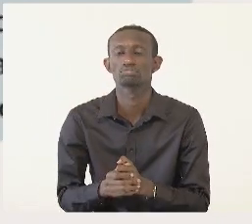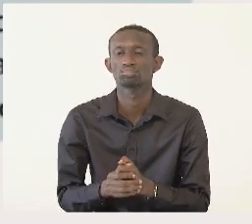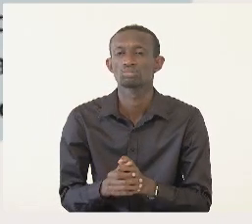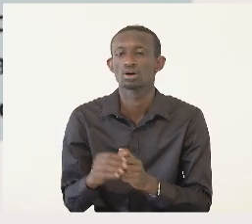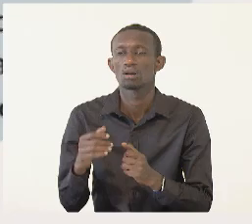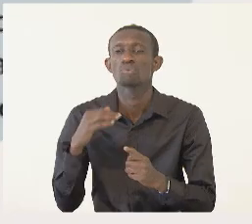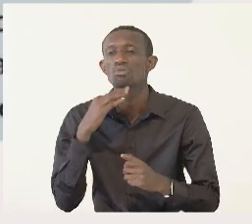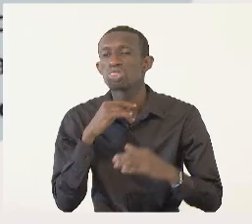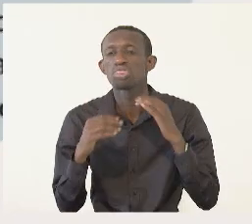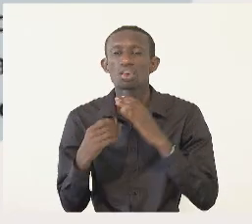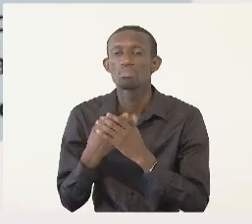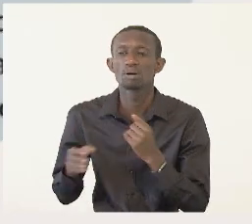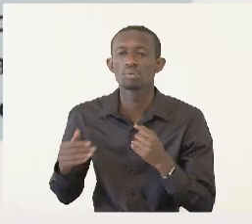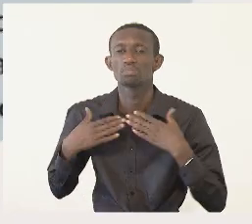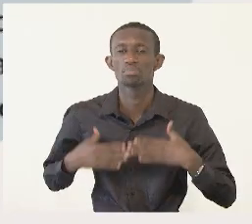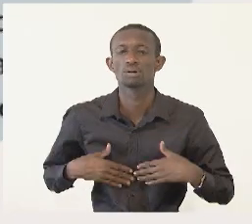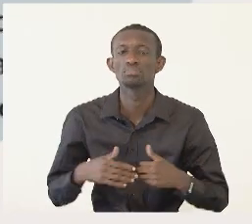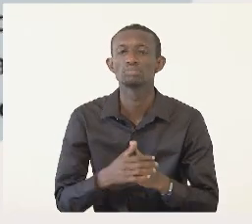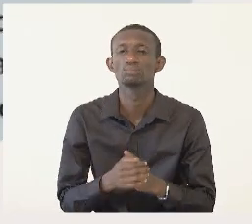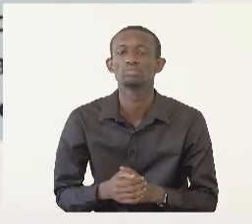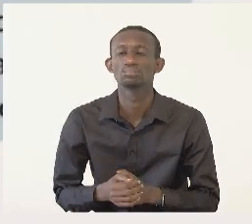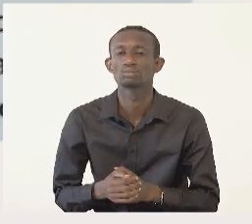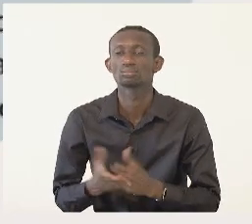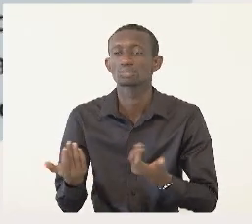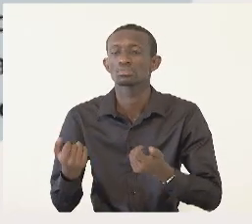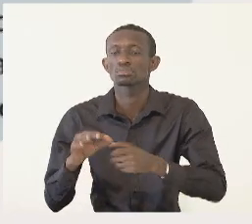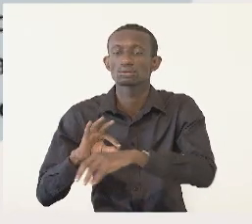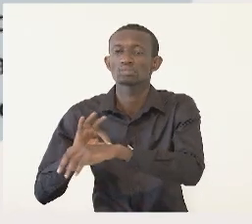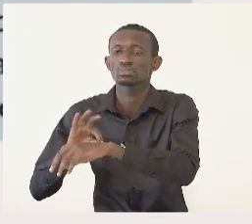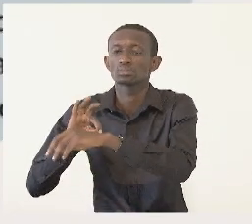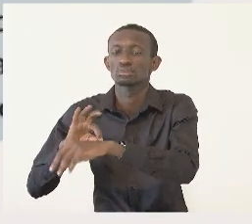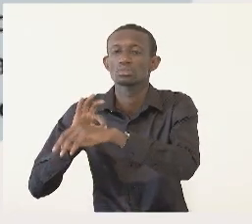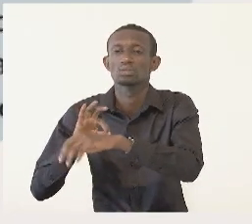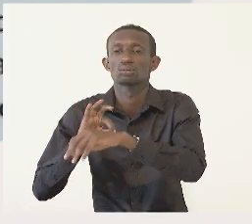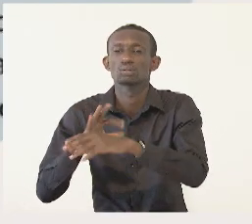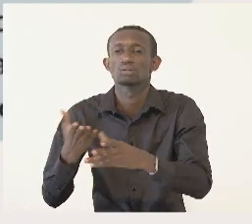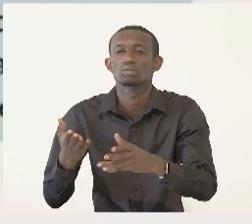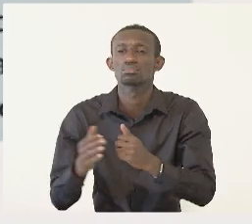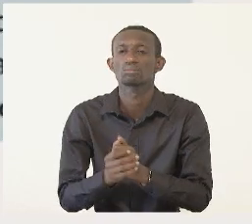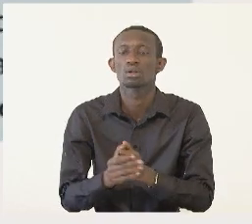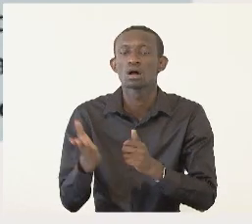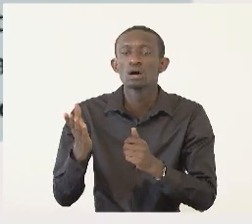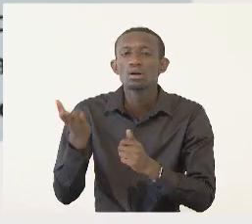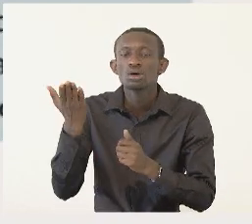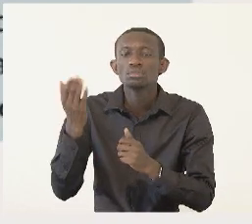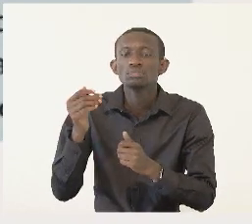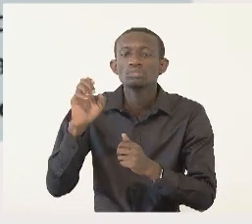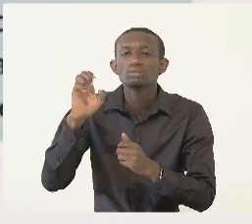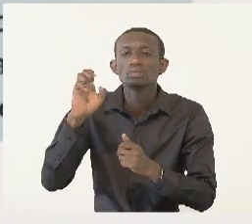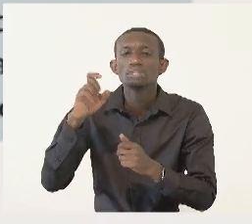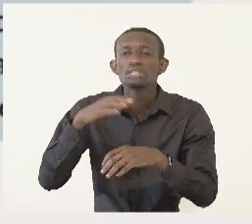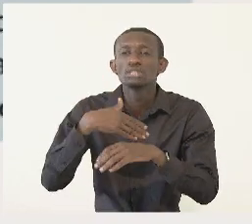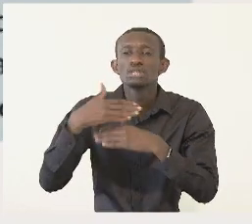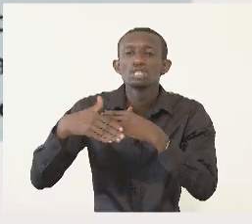in human being respectively. Here I have excreted organ. Here I have excreted product. So this is an organ that